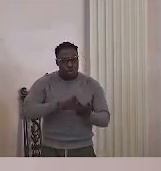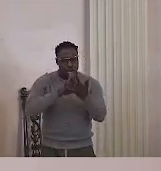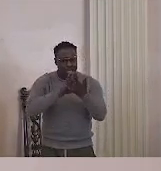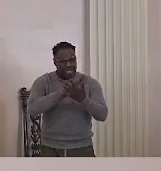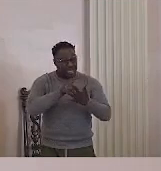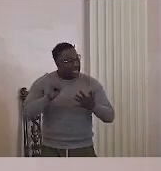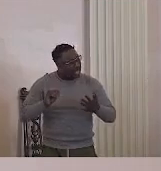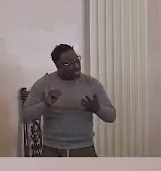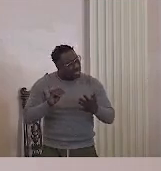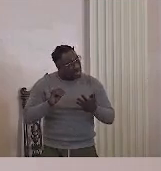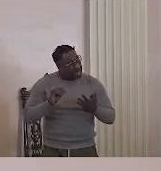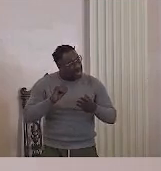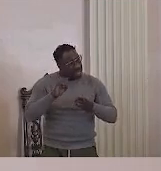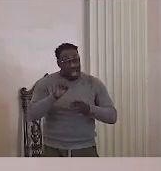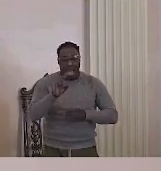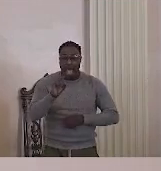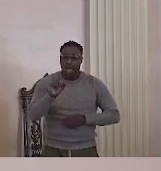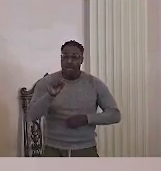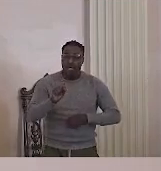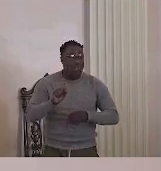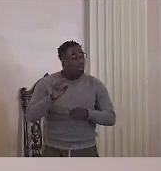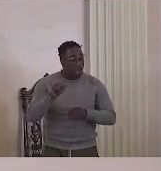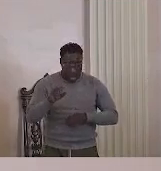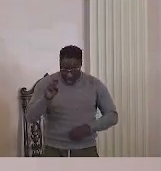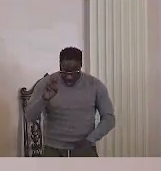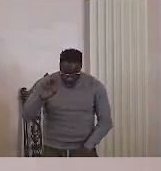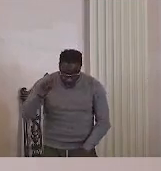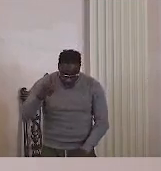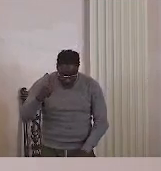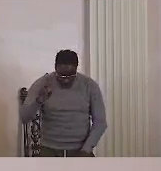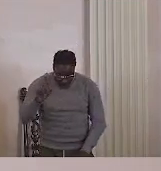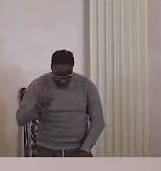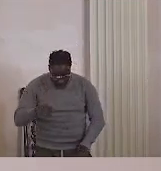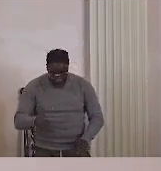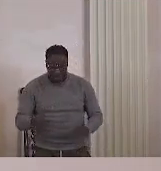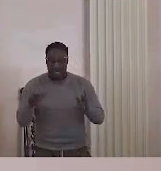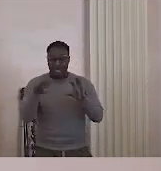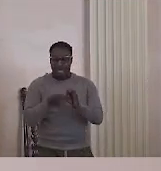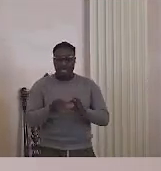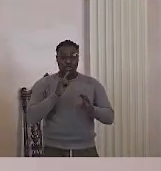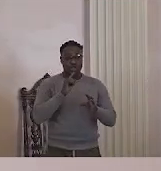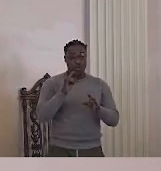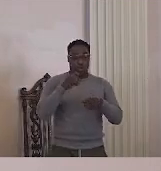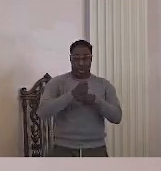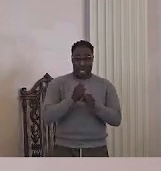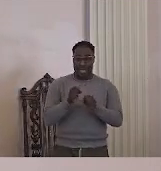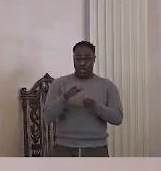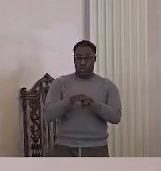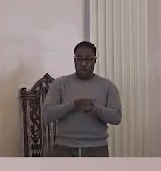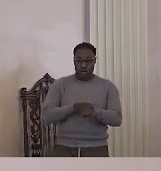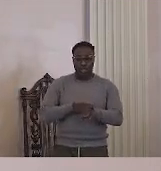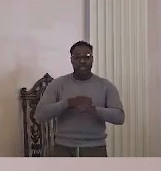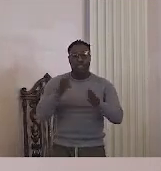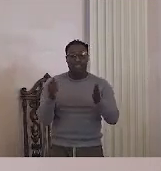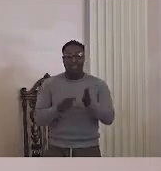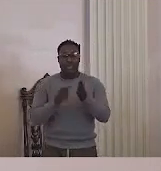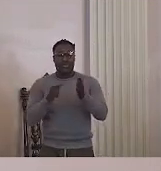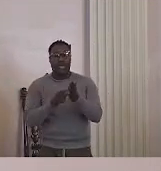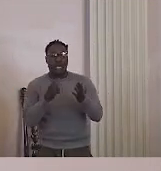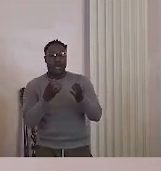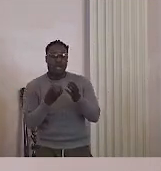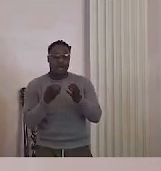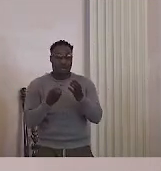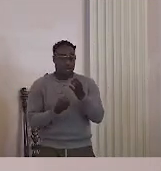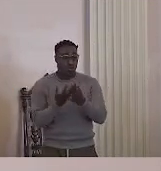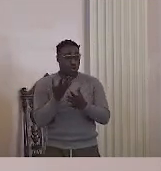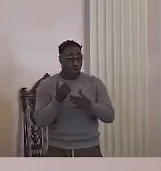earth, by March Piercy. Connections are made slowly, and sometimes they grow